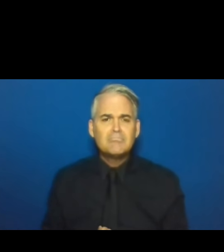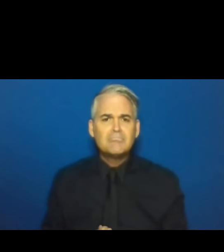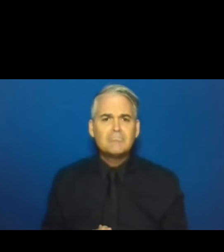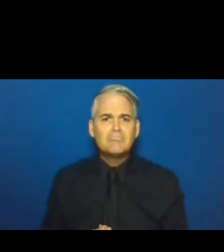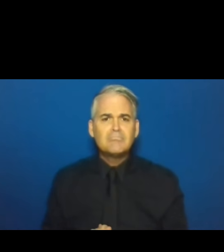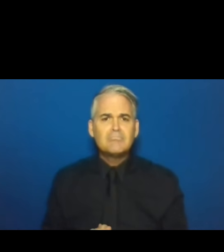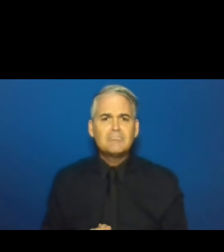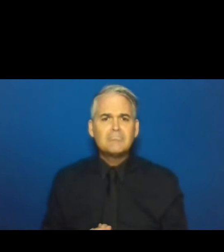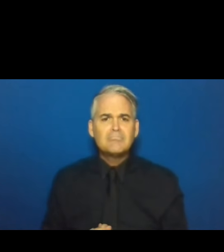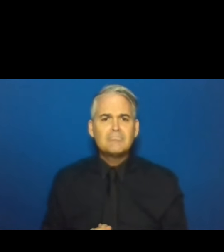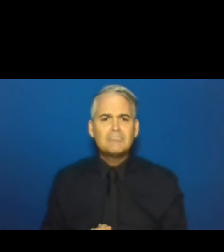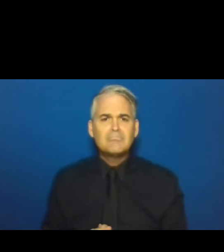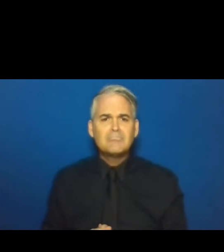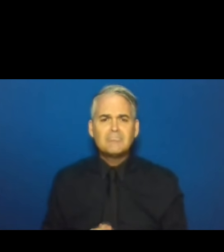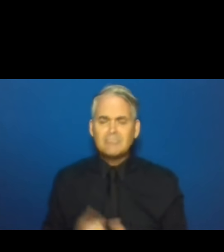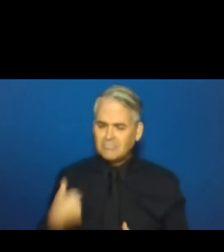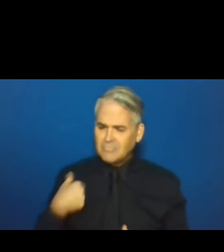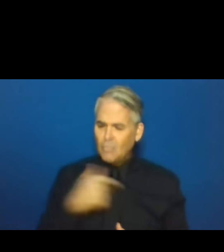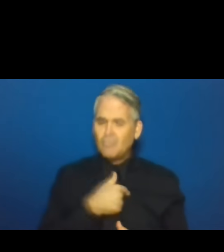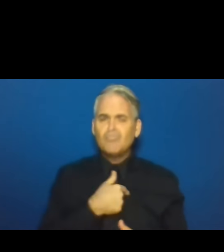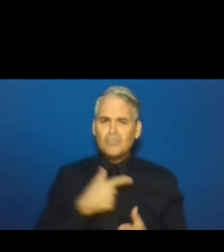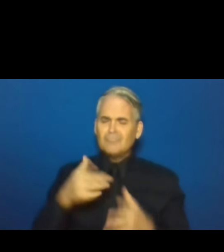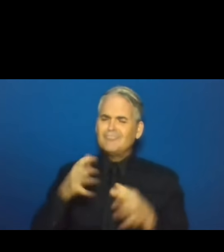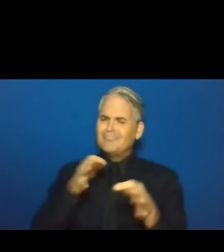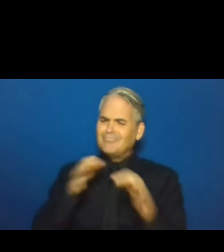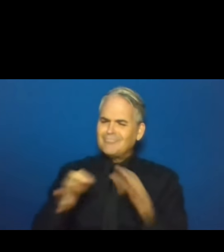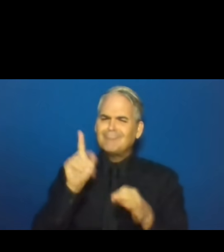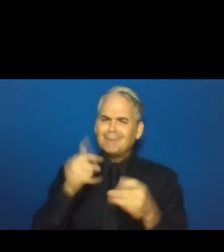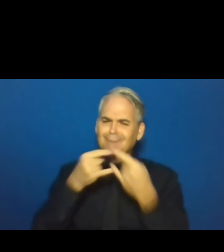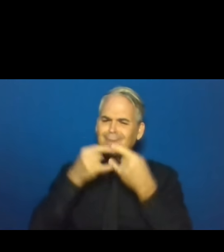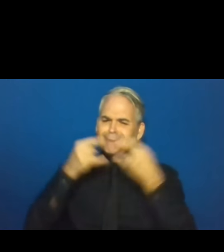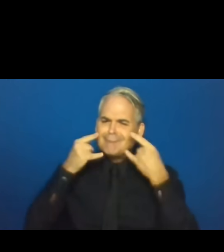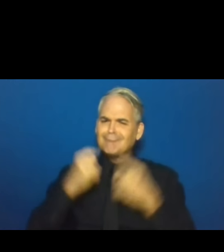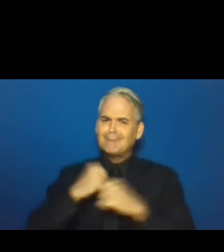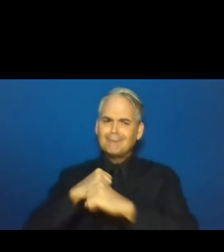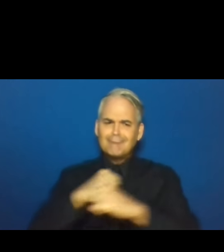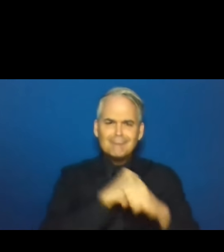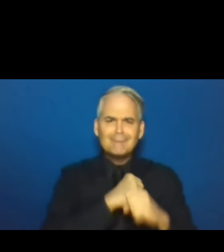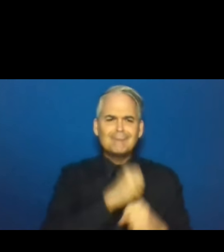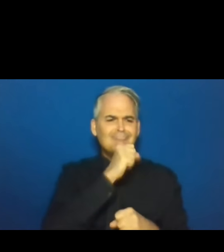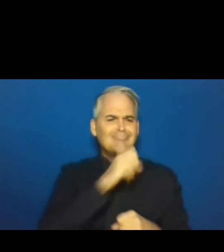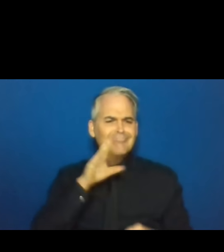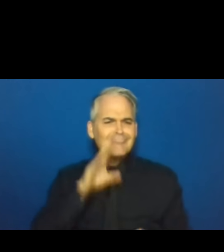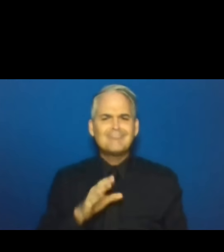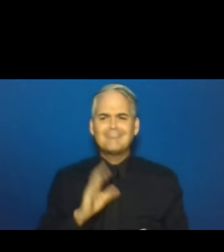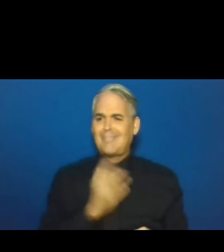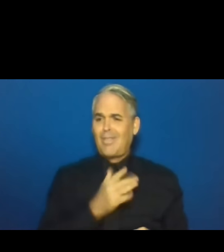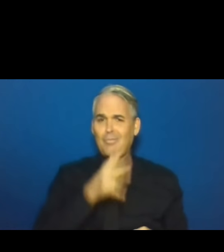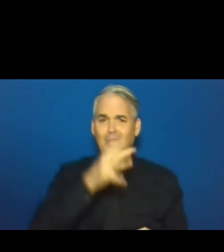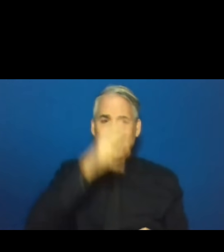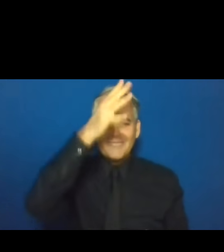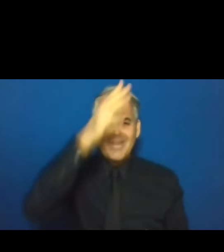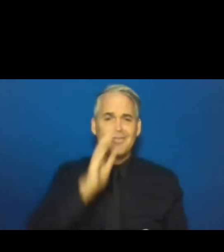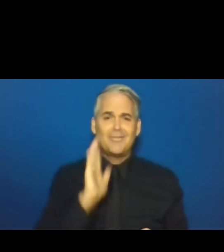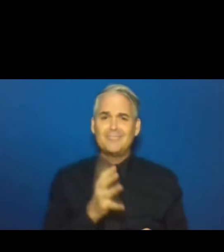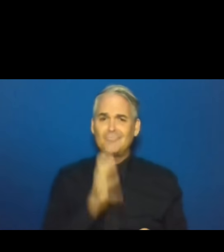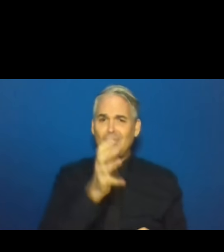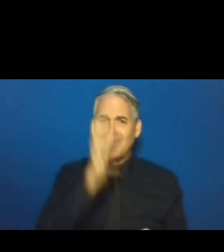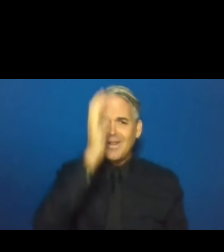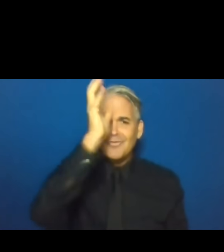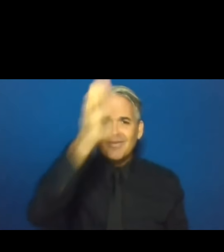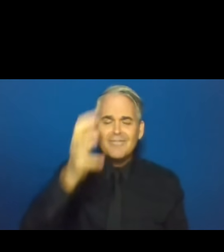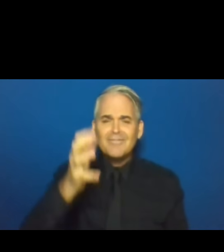wearing masks to protect our elderly, our parents, and our grandparents. And we've talked about staying home so we can